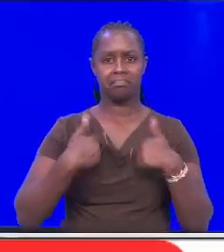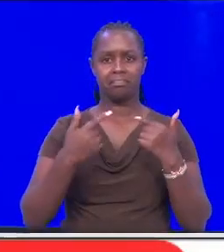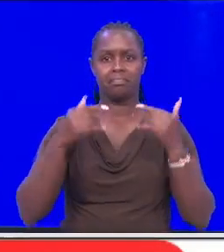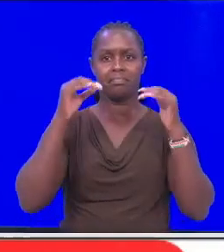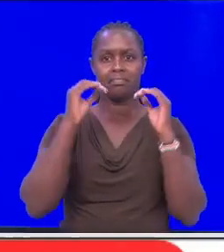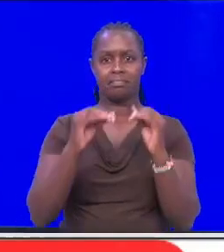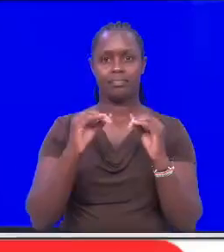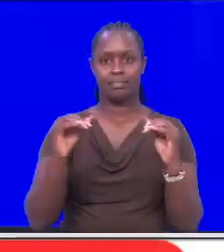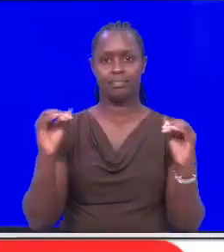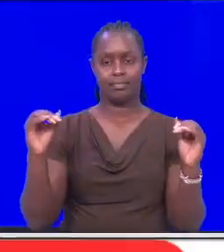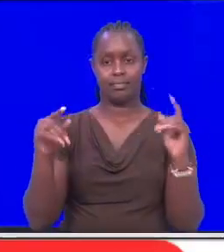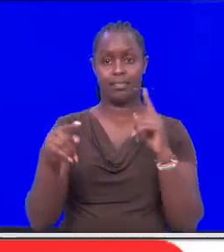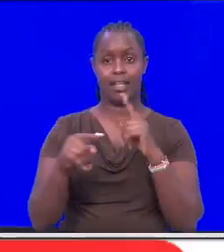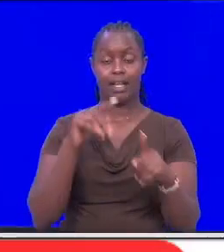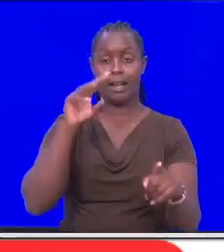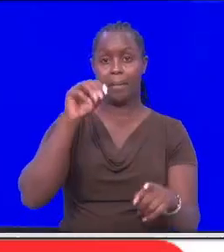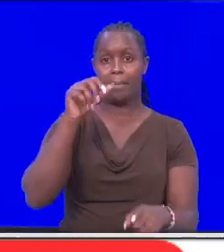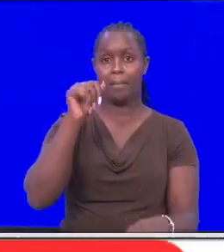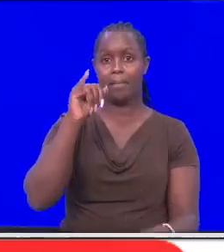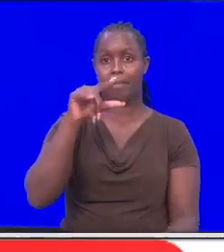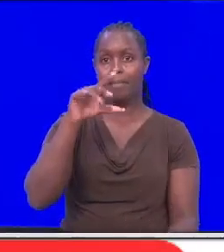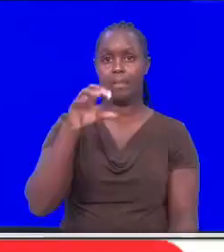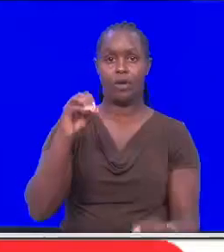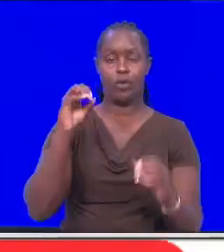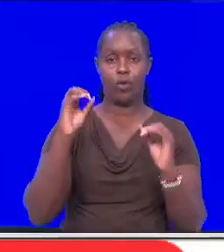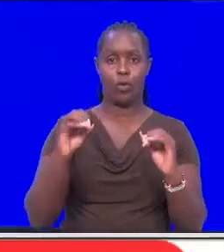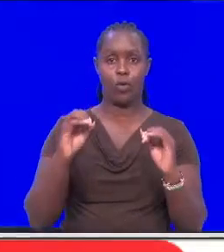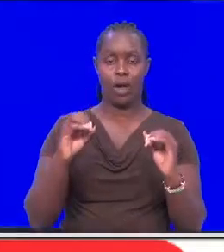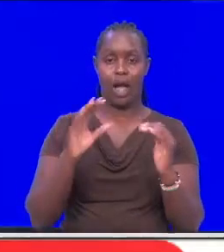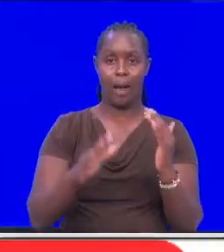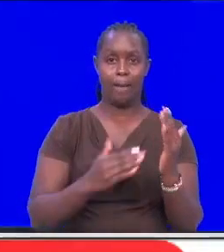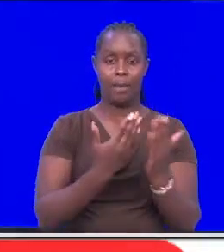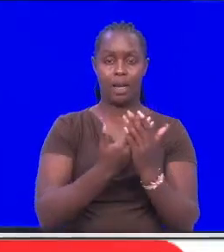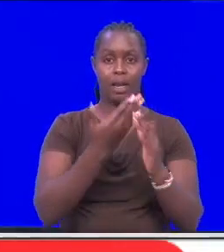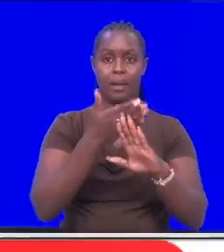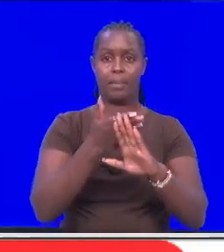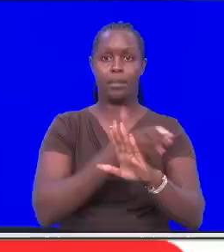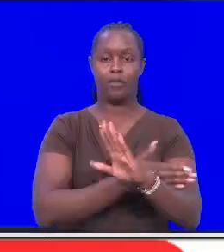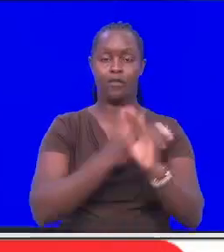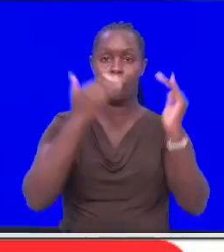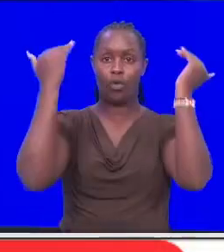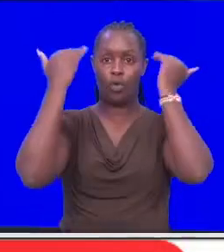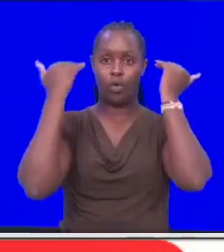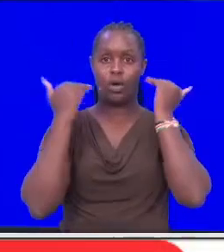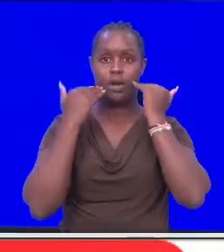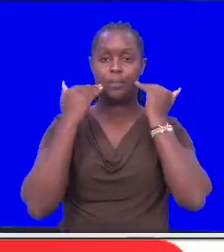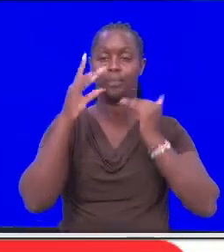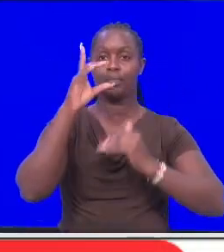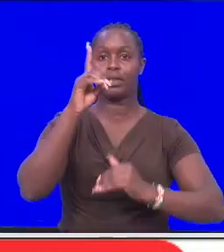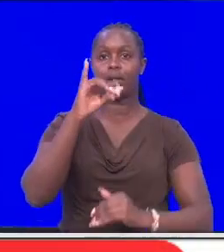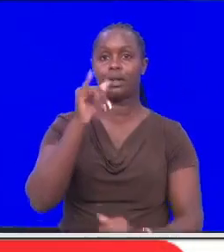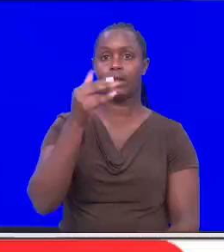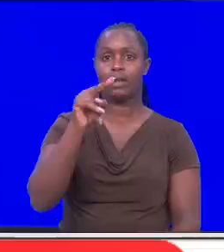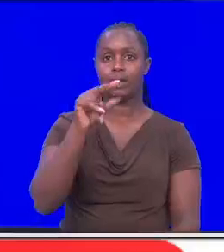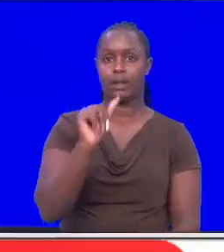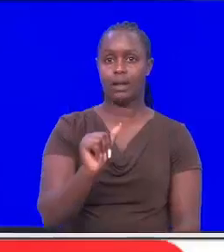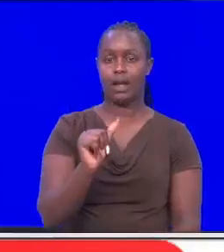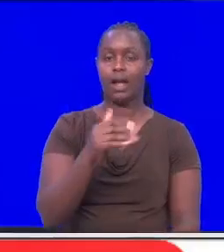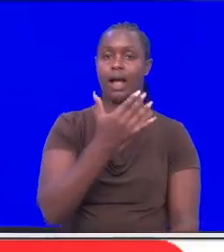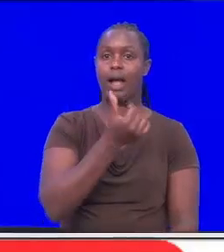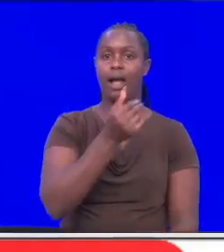director, the late Eric Maigo. Appearing before Kibra Court Judge Justice Diana Kaveza, Anne Odhiambo